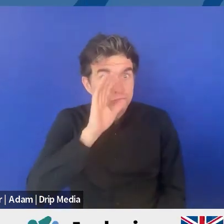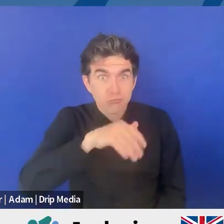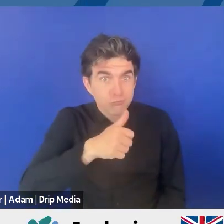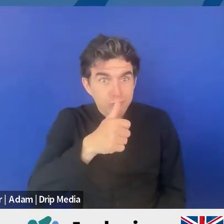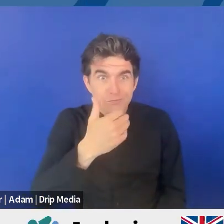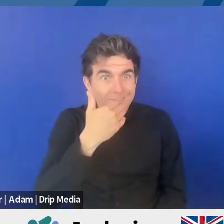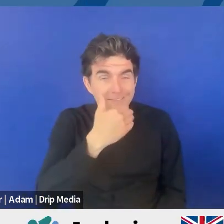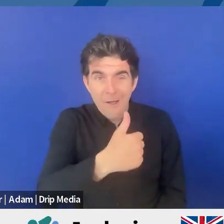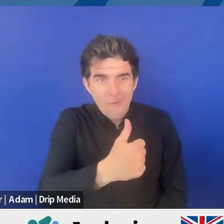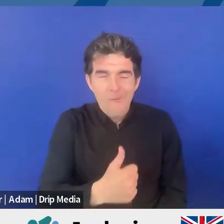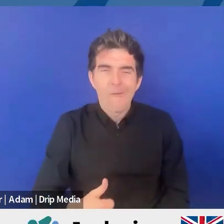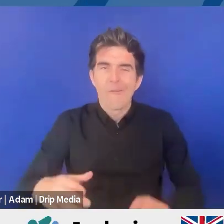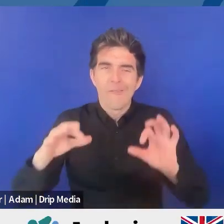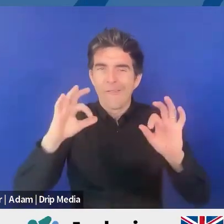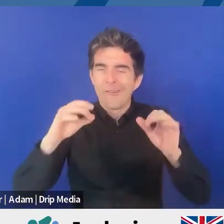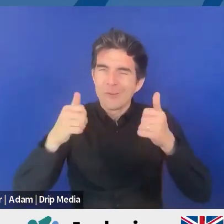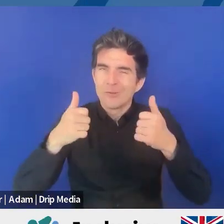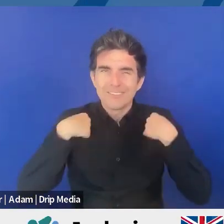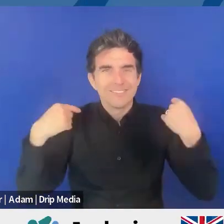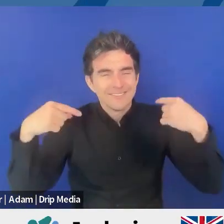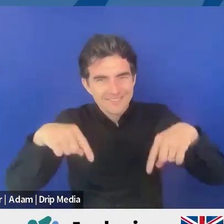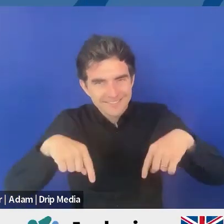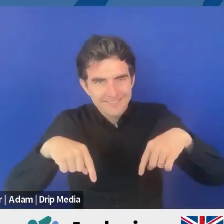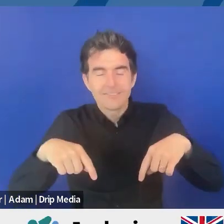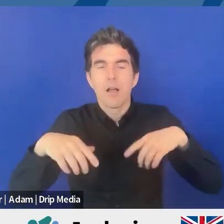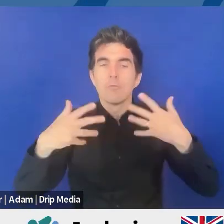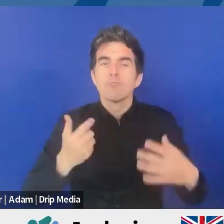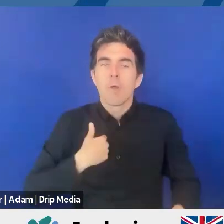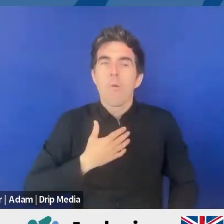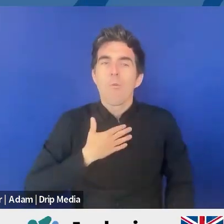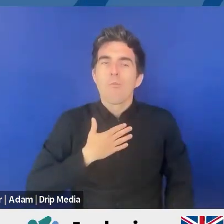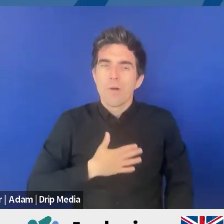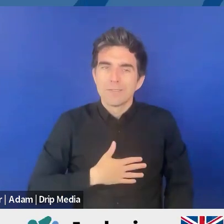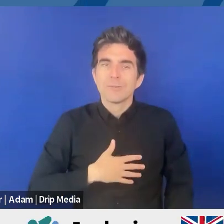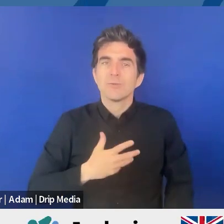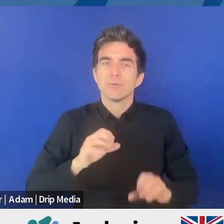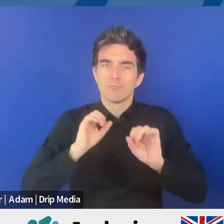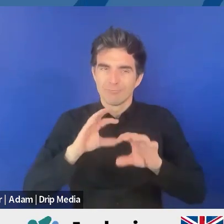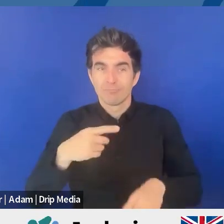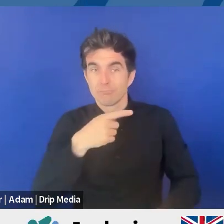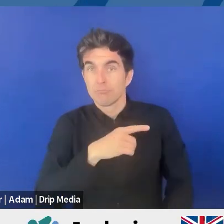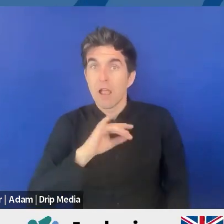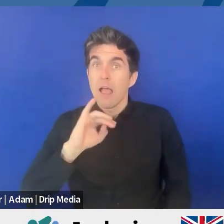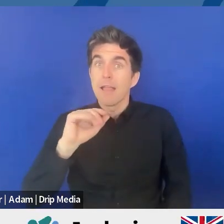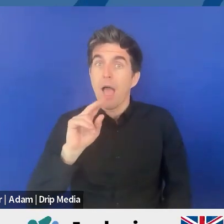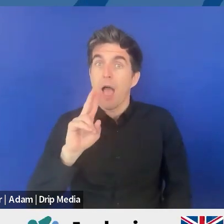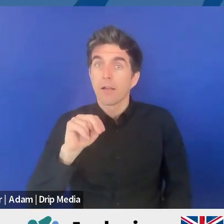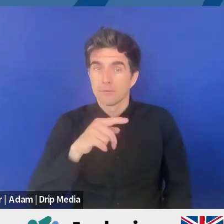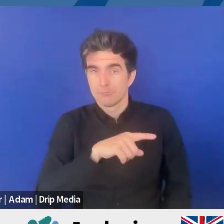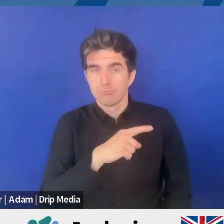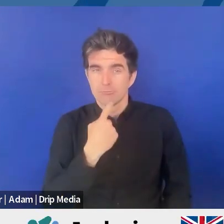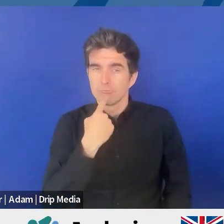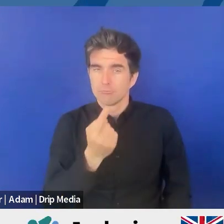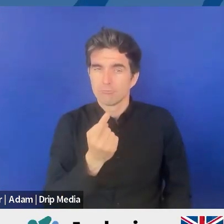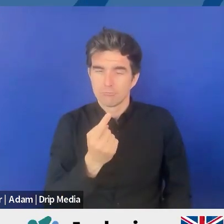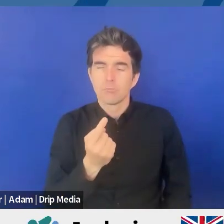And hi, everyone. It's great to be here. So I just wanted to build on what Ian has been saying.